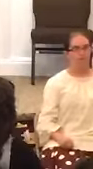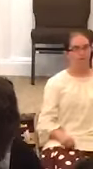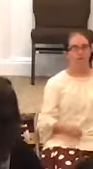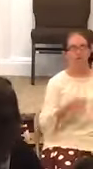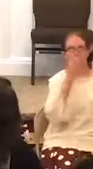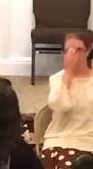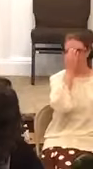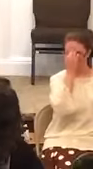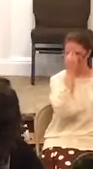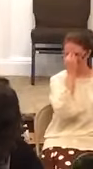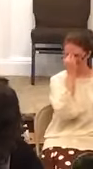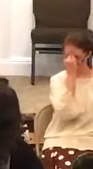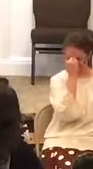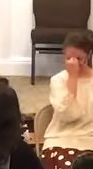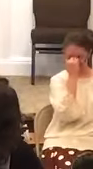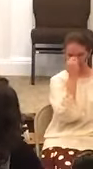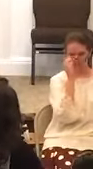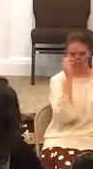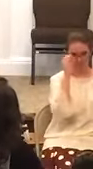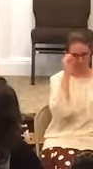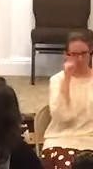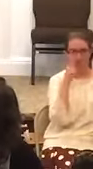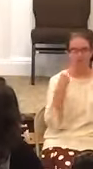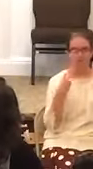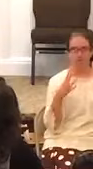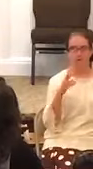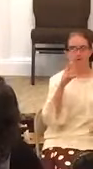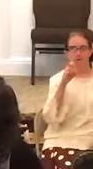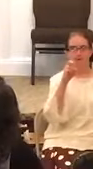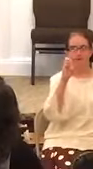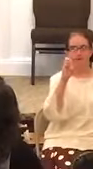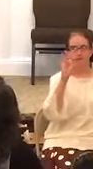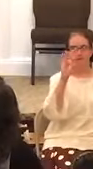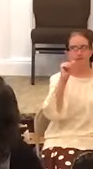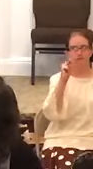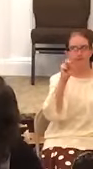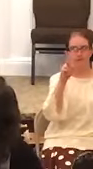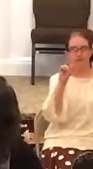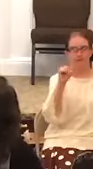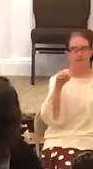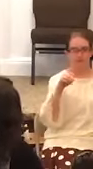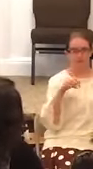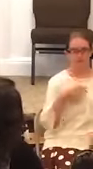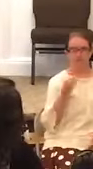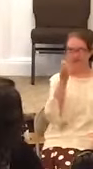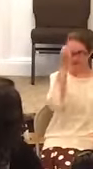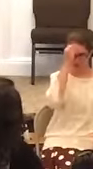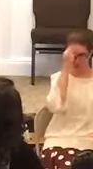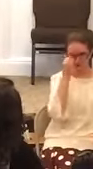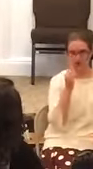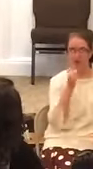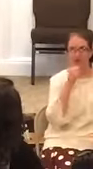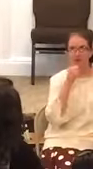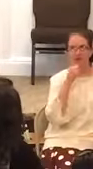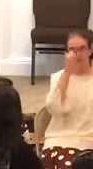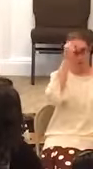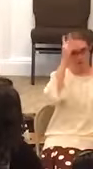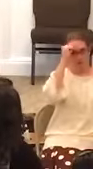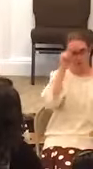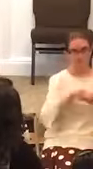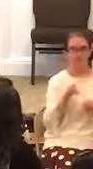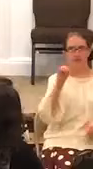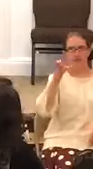oil wells all over West Texas. But we don't have very many refineries in West Texas. Ain't that stupid? I never have figured that one out, Brother Wally.